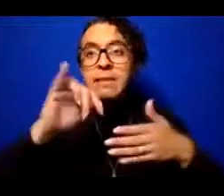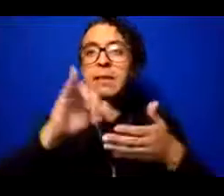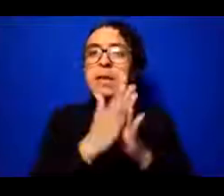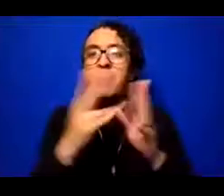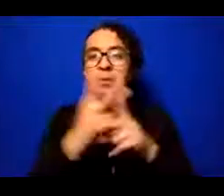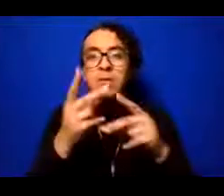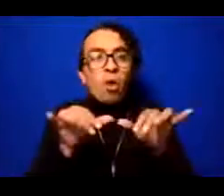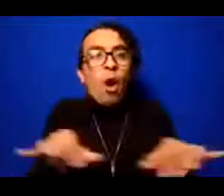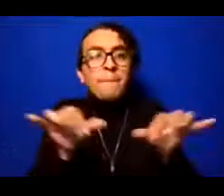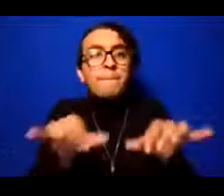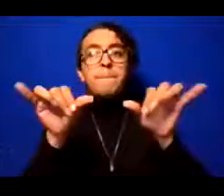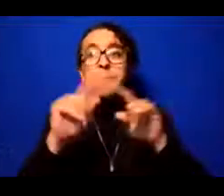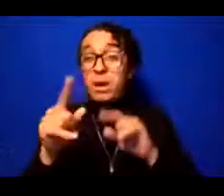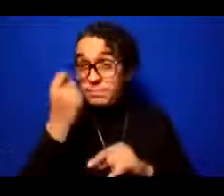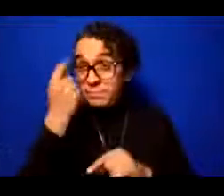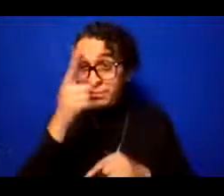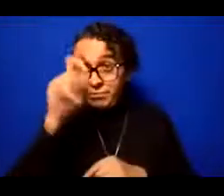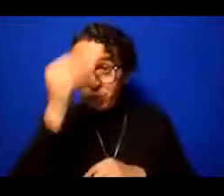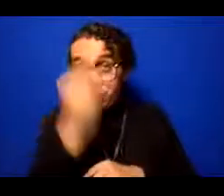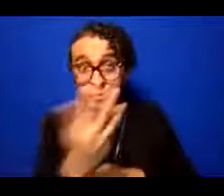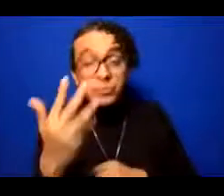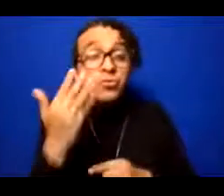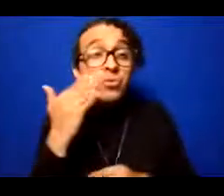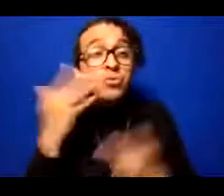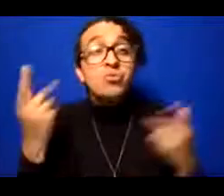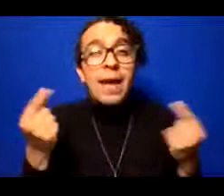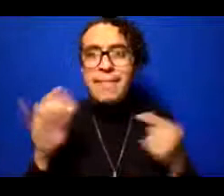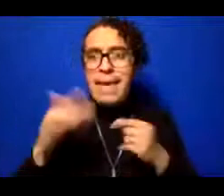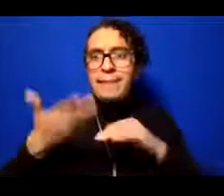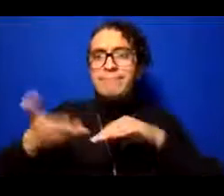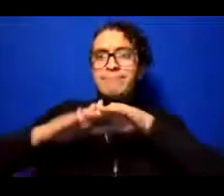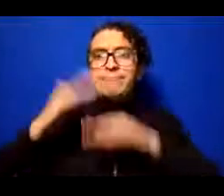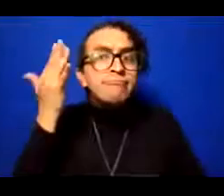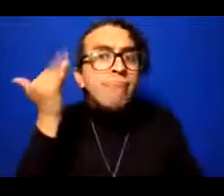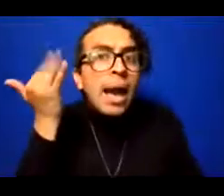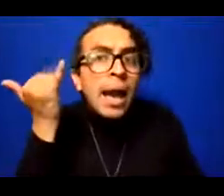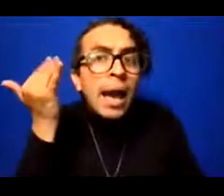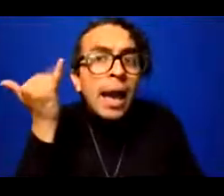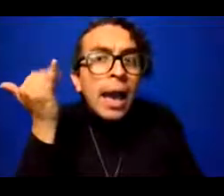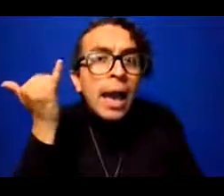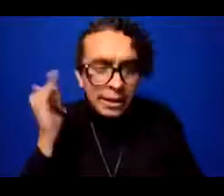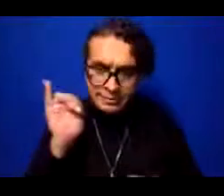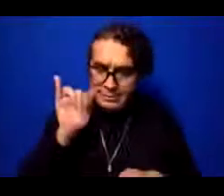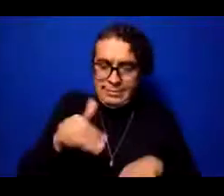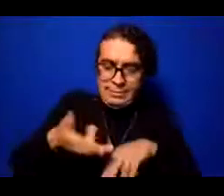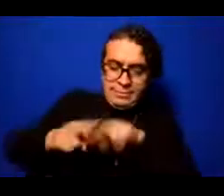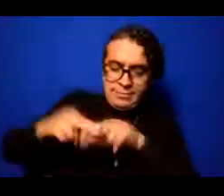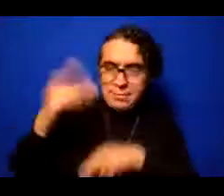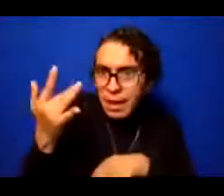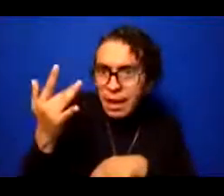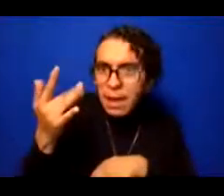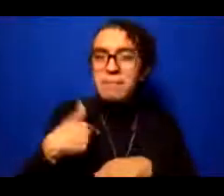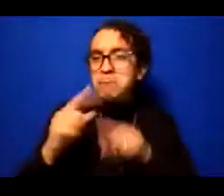what's difficult to know is the reason behind this increase in depression and anxiety in kids and teens. And there's so many